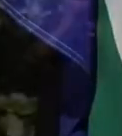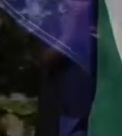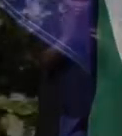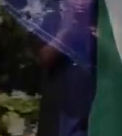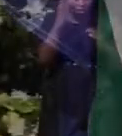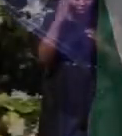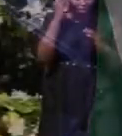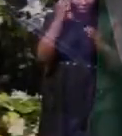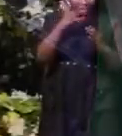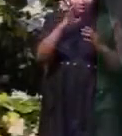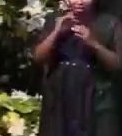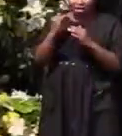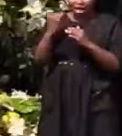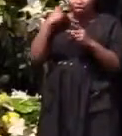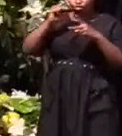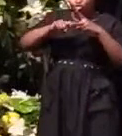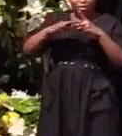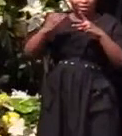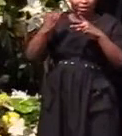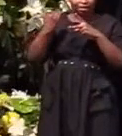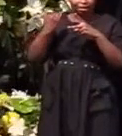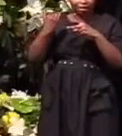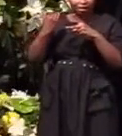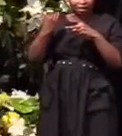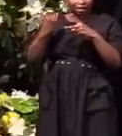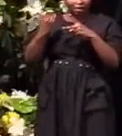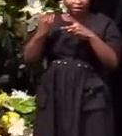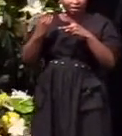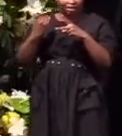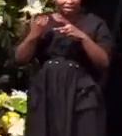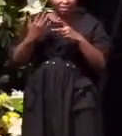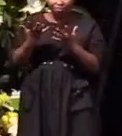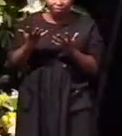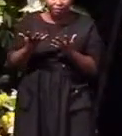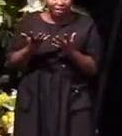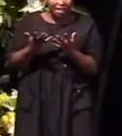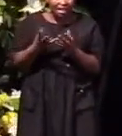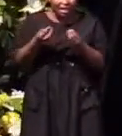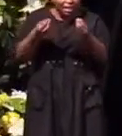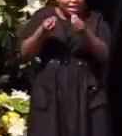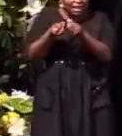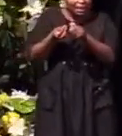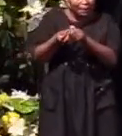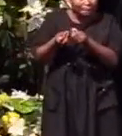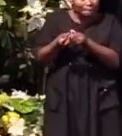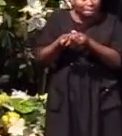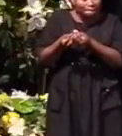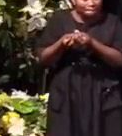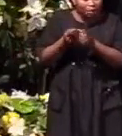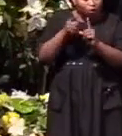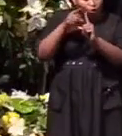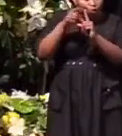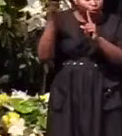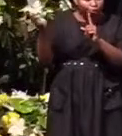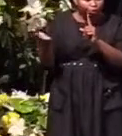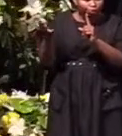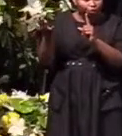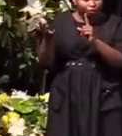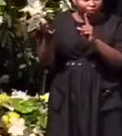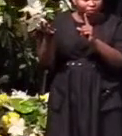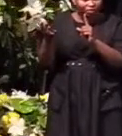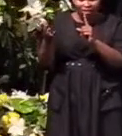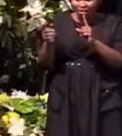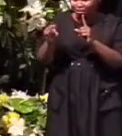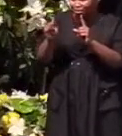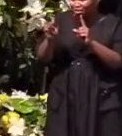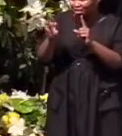just lastly two points there seem to be a tendency to of